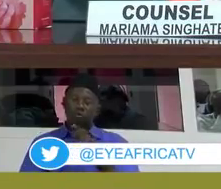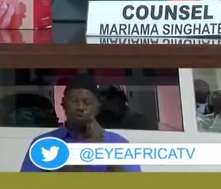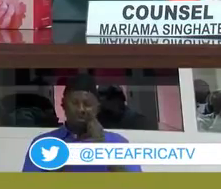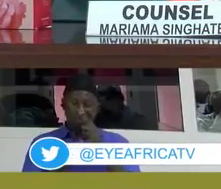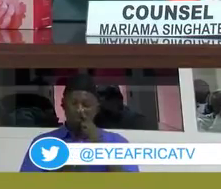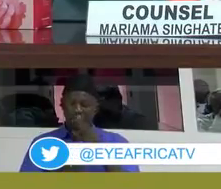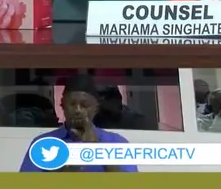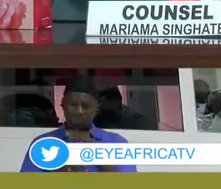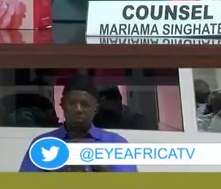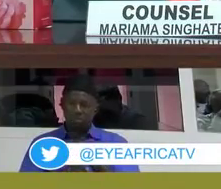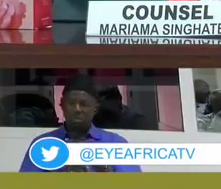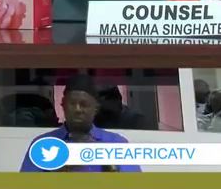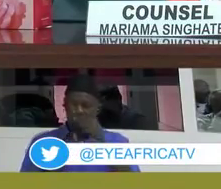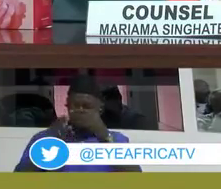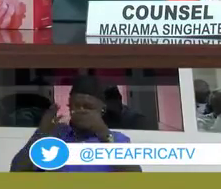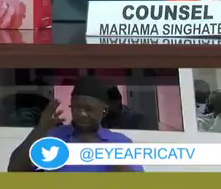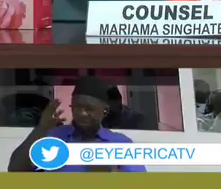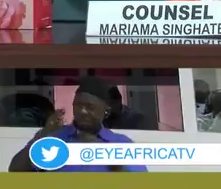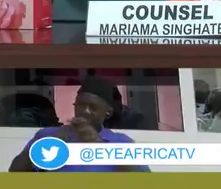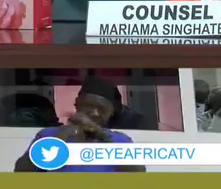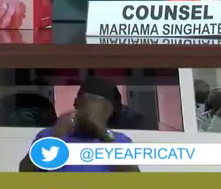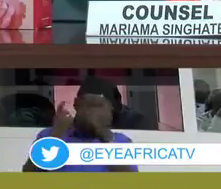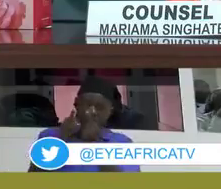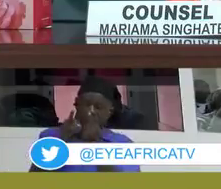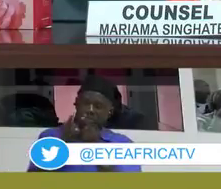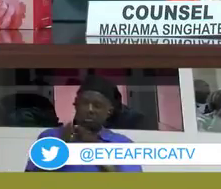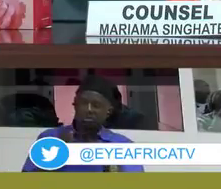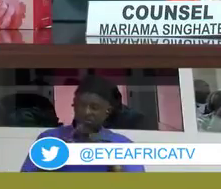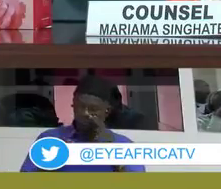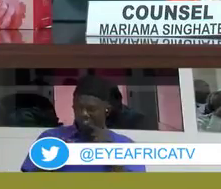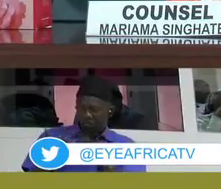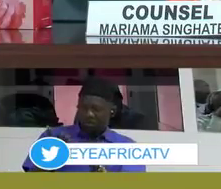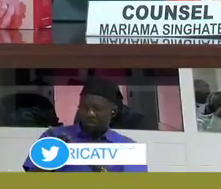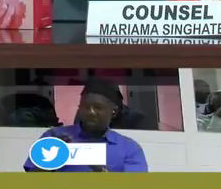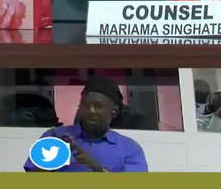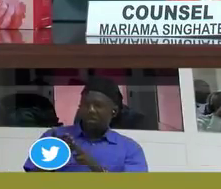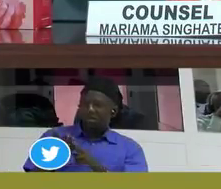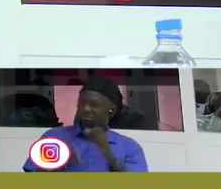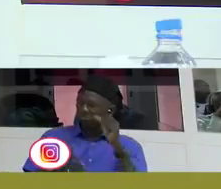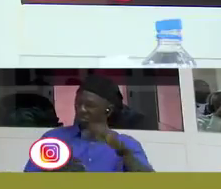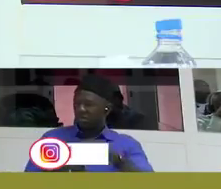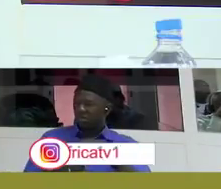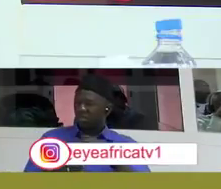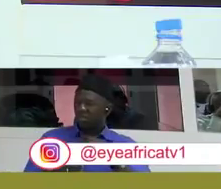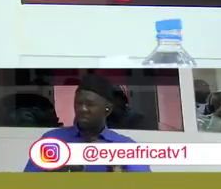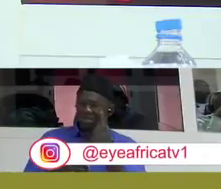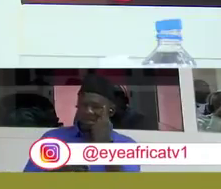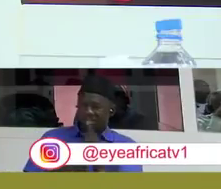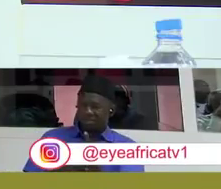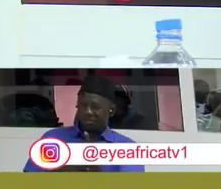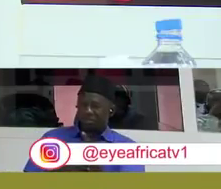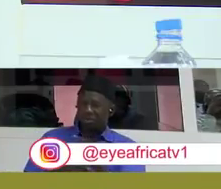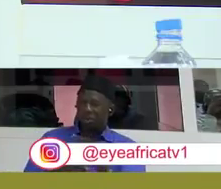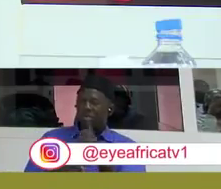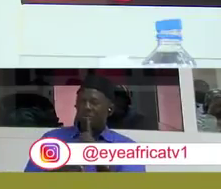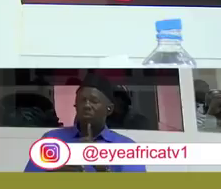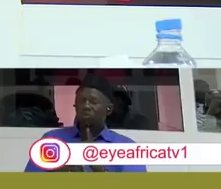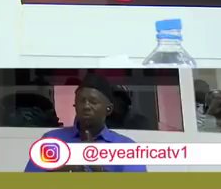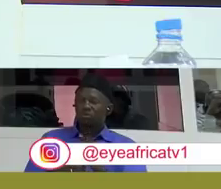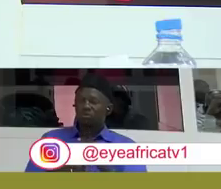all the things you found offensive in that singular, most dramatic act, as I agree you call with it. The list given.